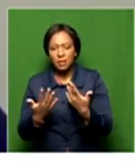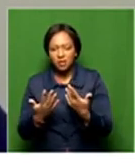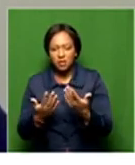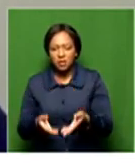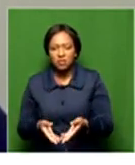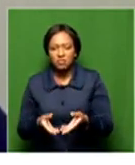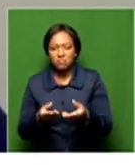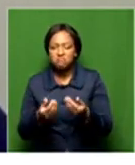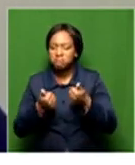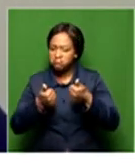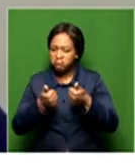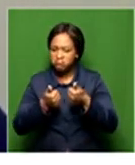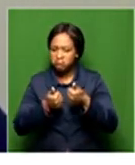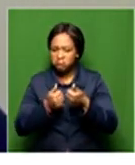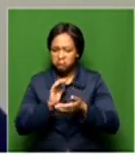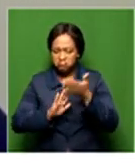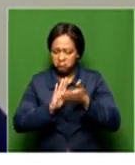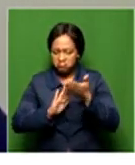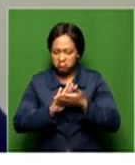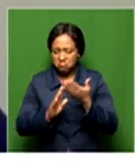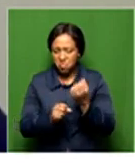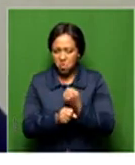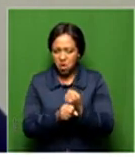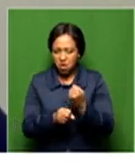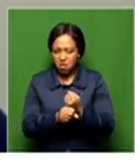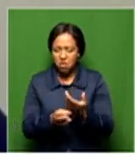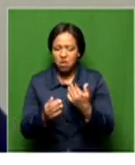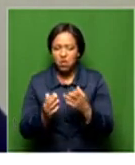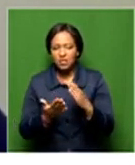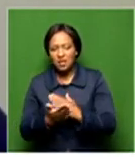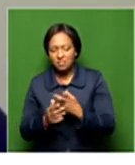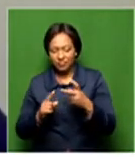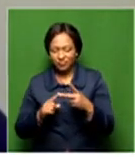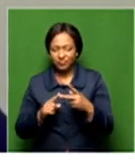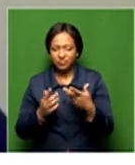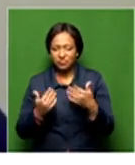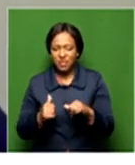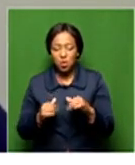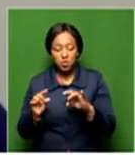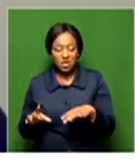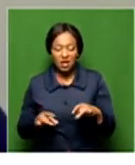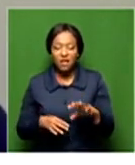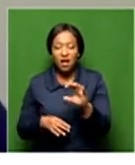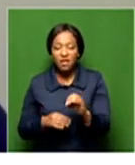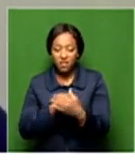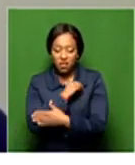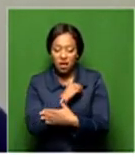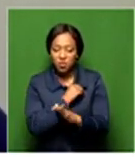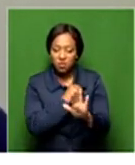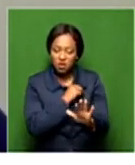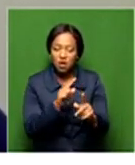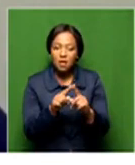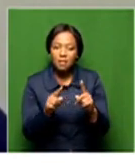get and own the means of production, but then there are also those that are able that are suffering. But then also, I think